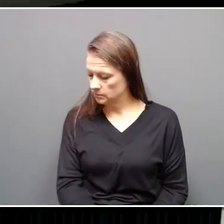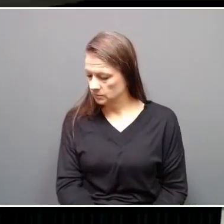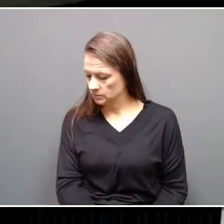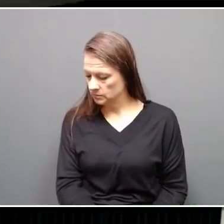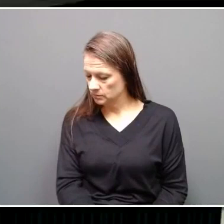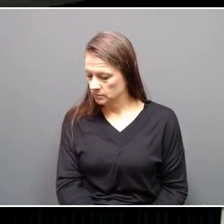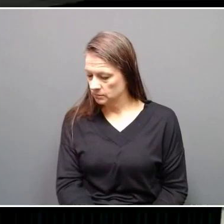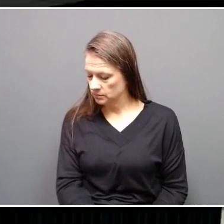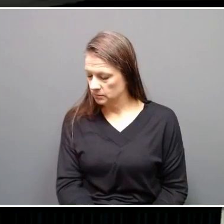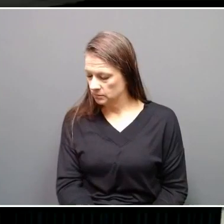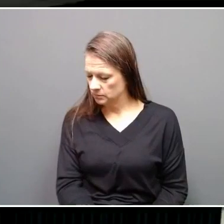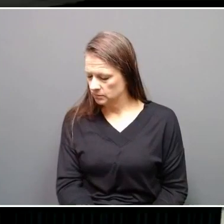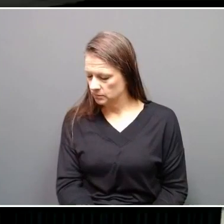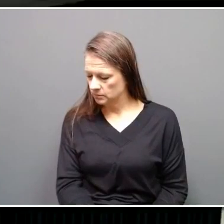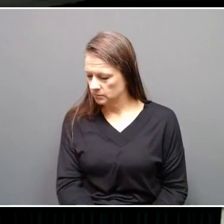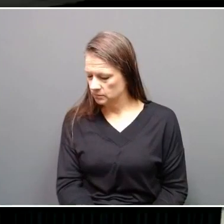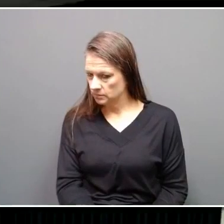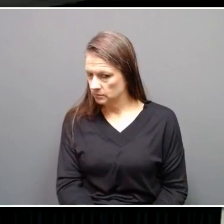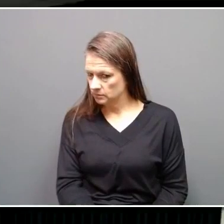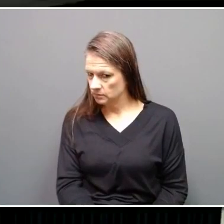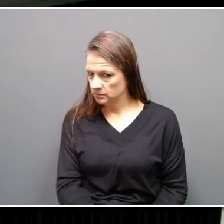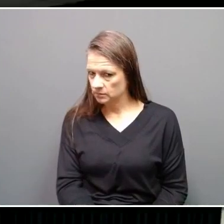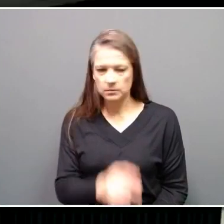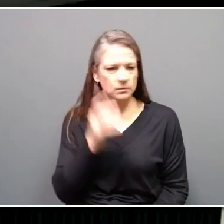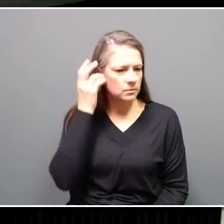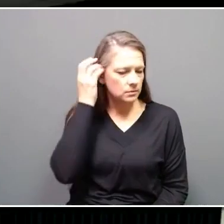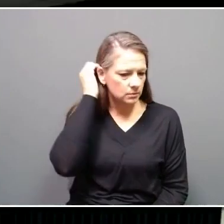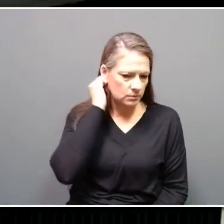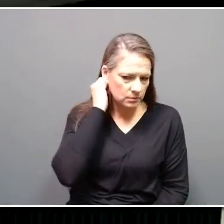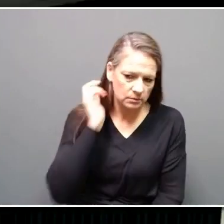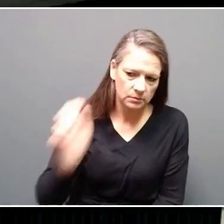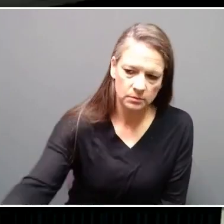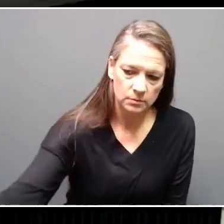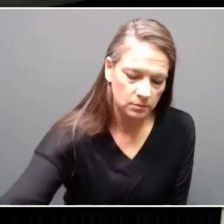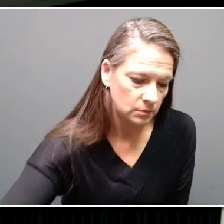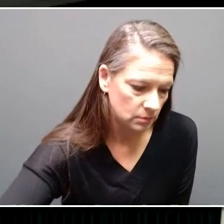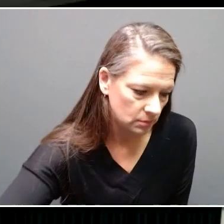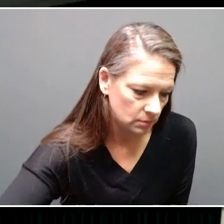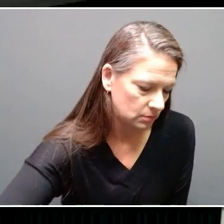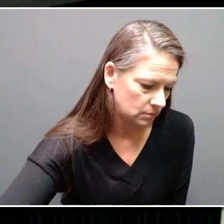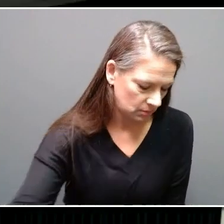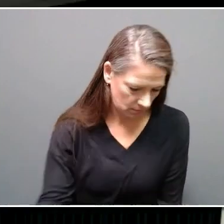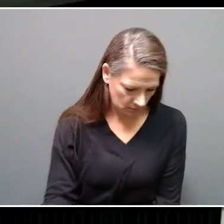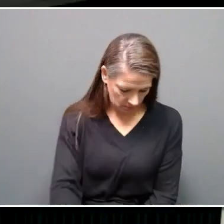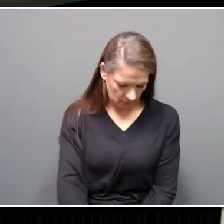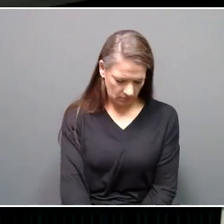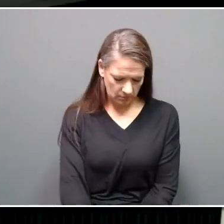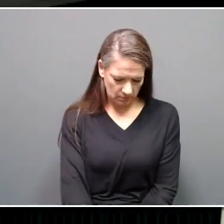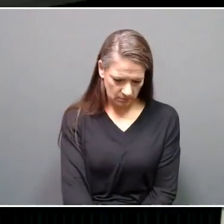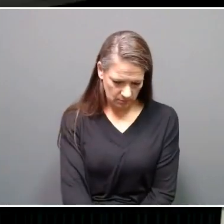This is probably a better question for this director on case, but I guess explain a little bit